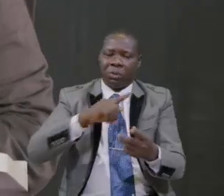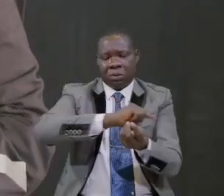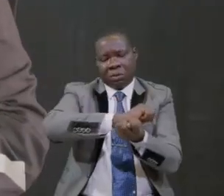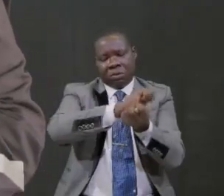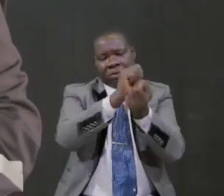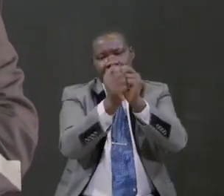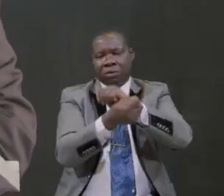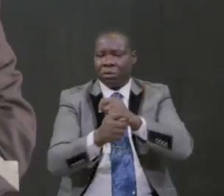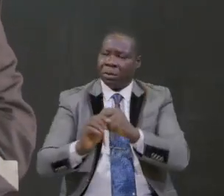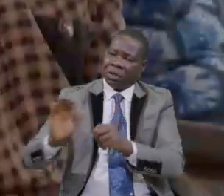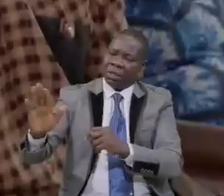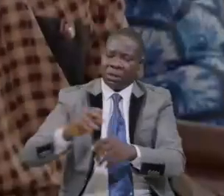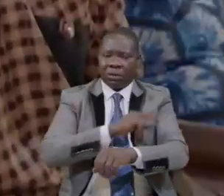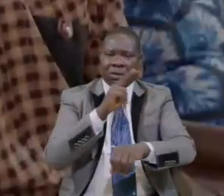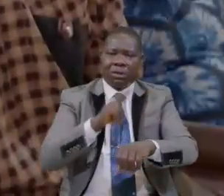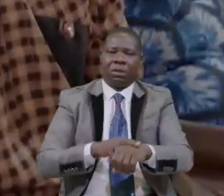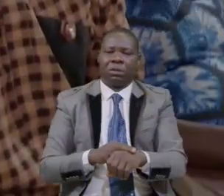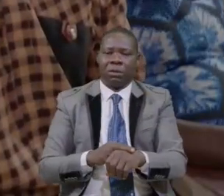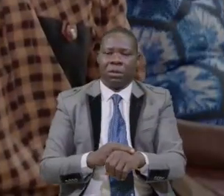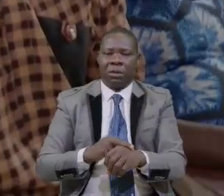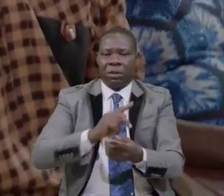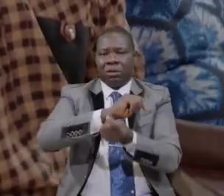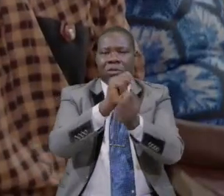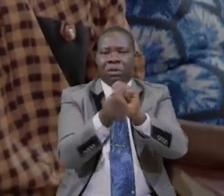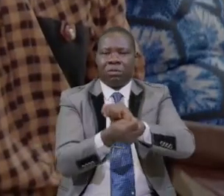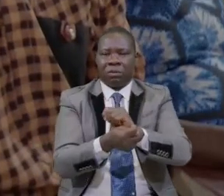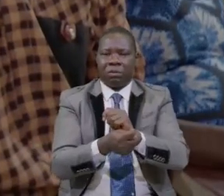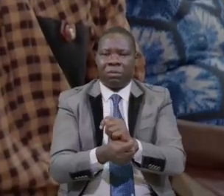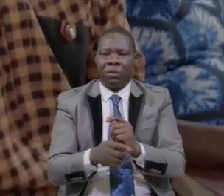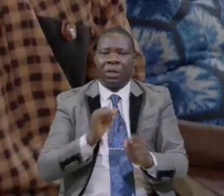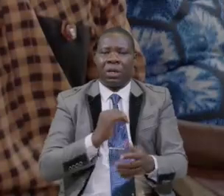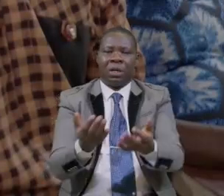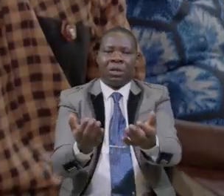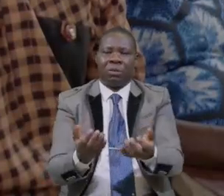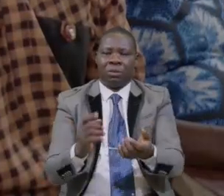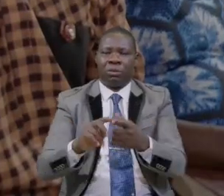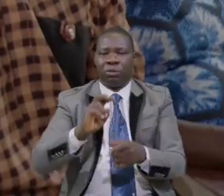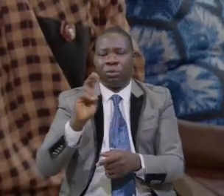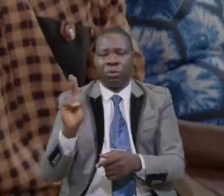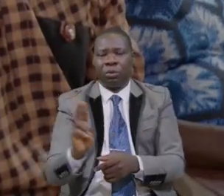nation. Transform. I want to use